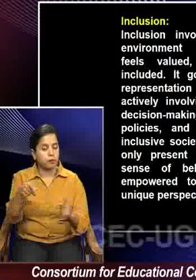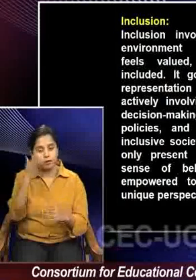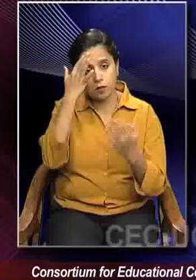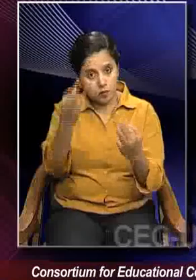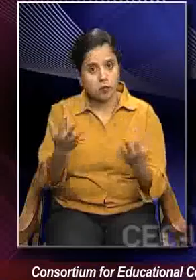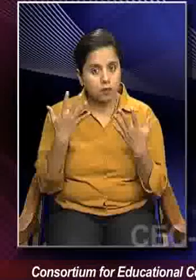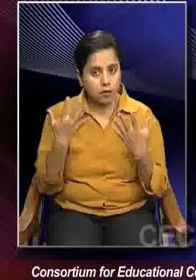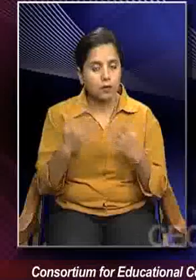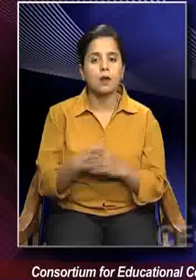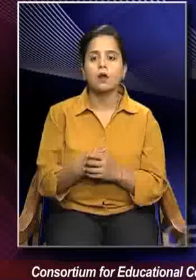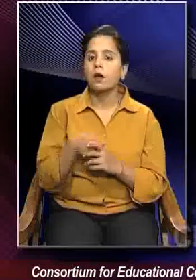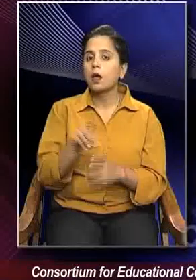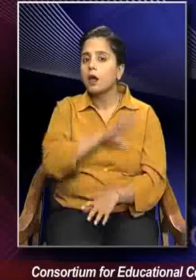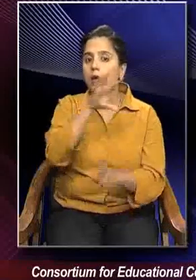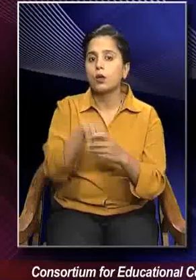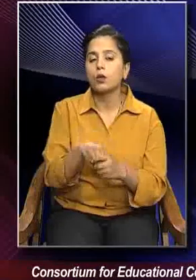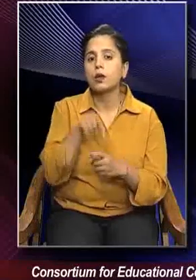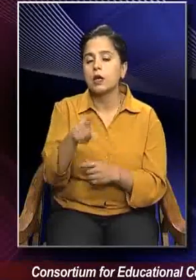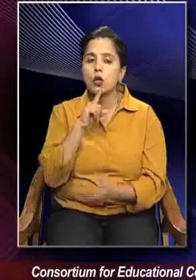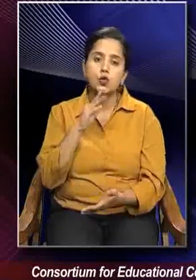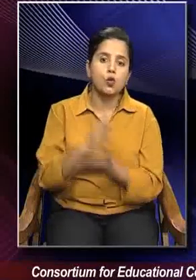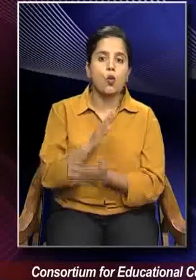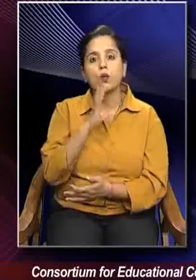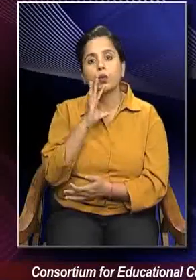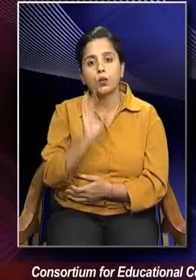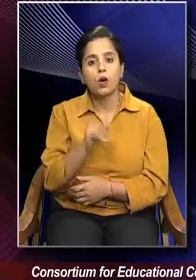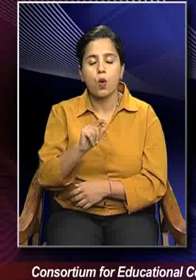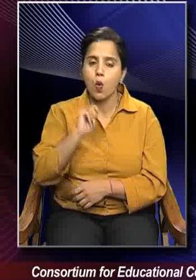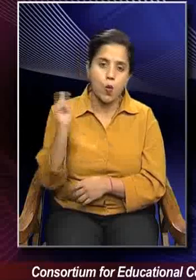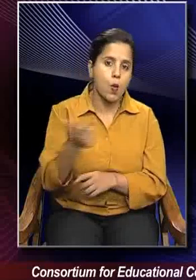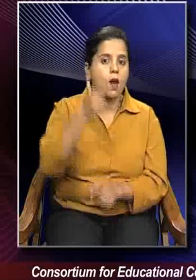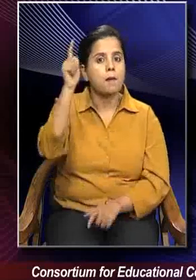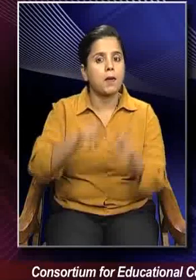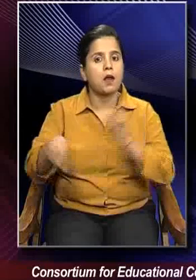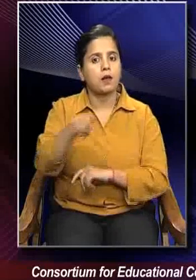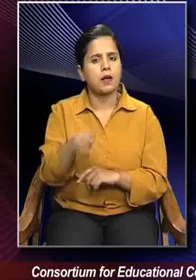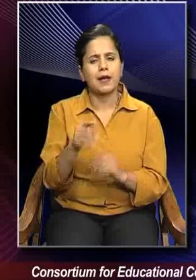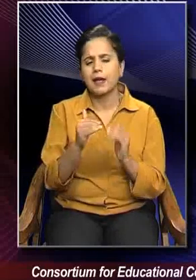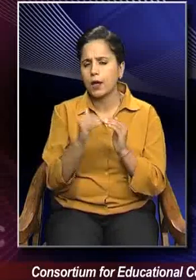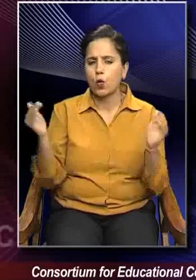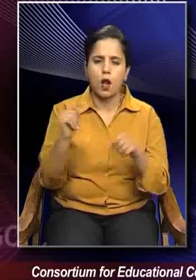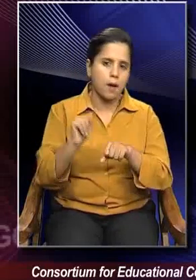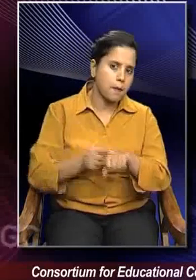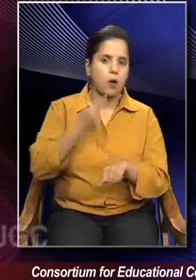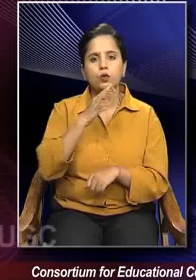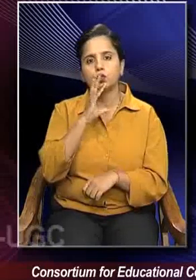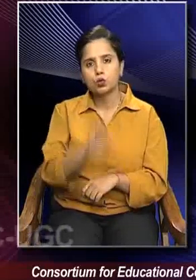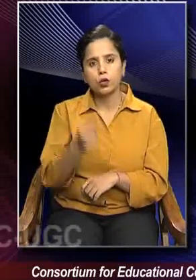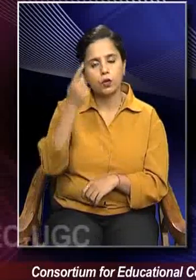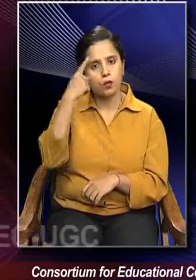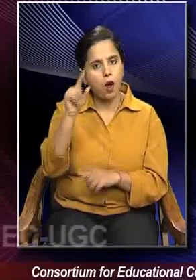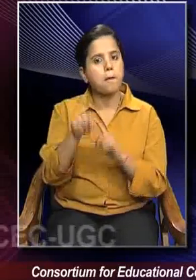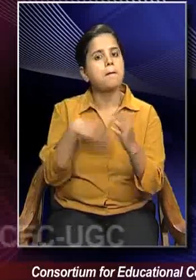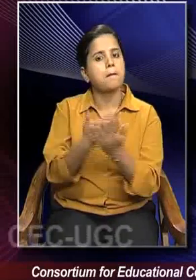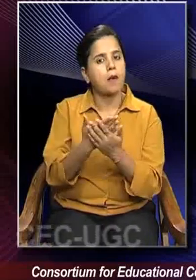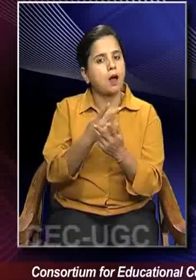talents. Inclusion ensures that everyone has an equal opportunity to